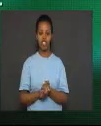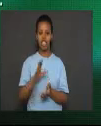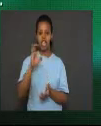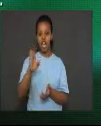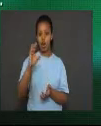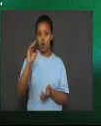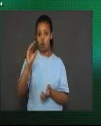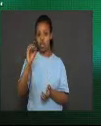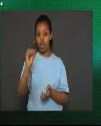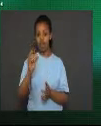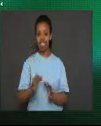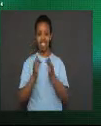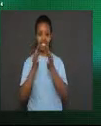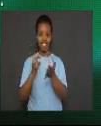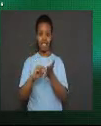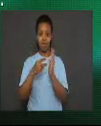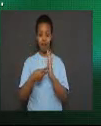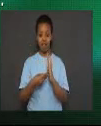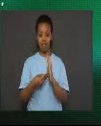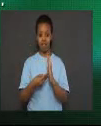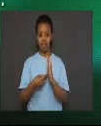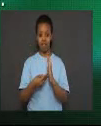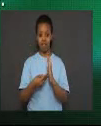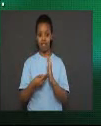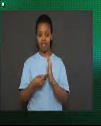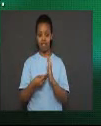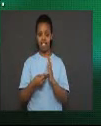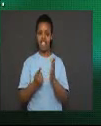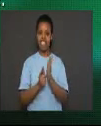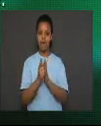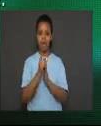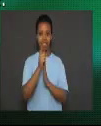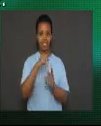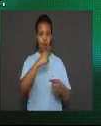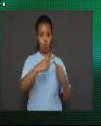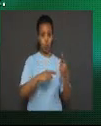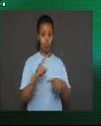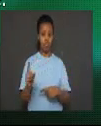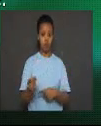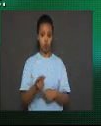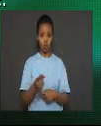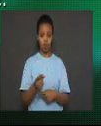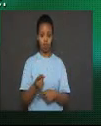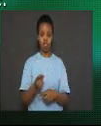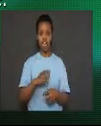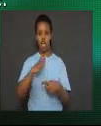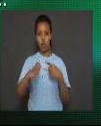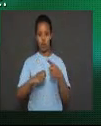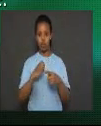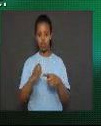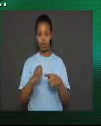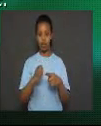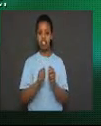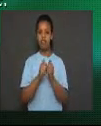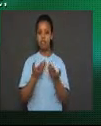Ecological succession describes the gradual process by which ecosystems